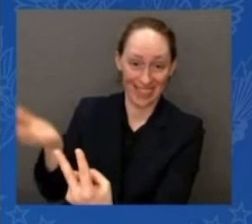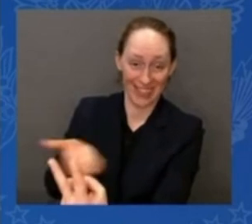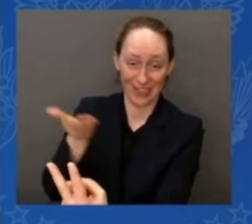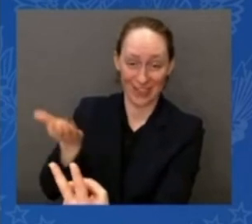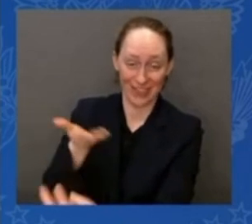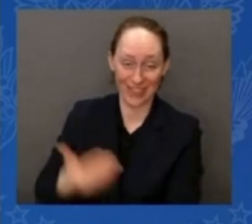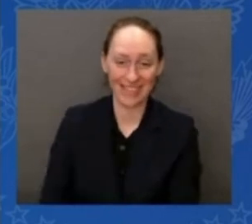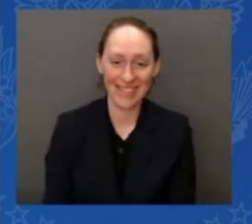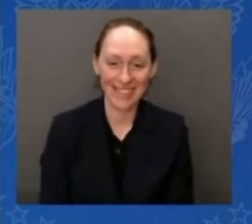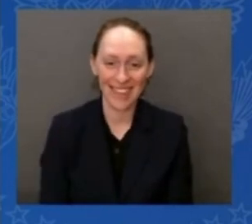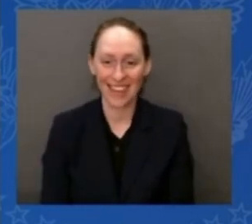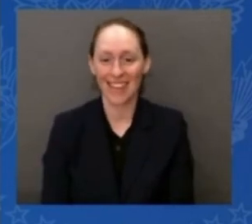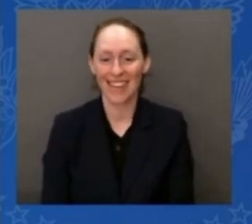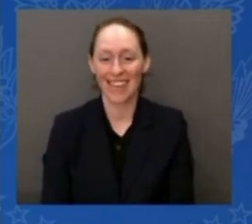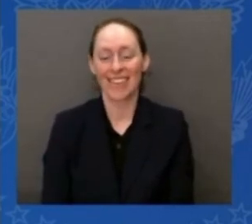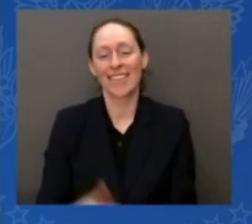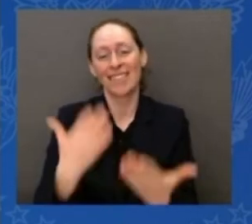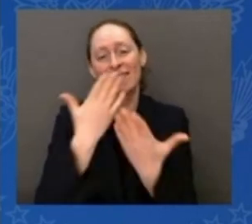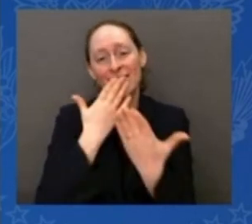here today,